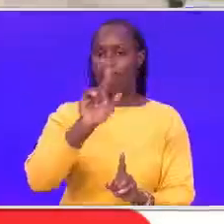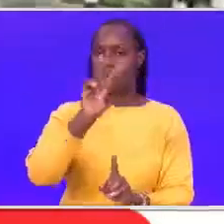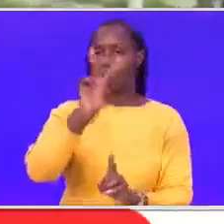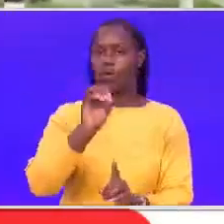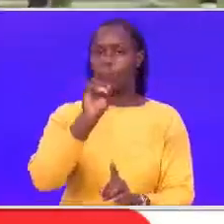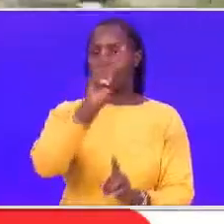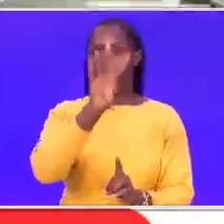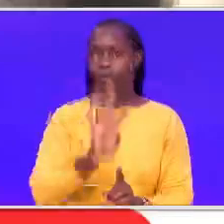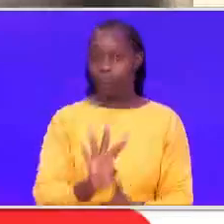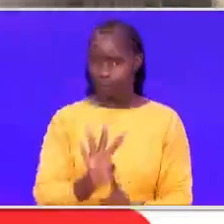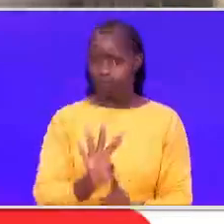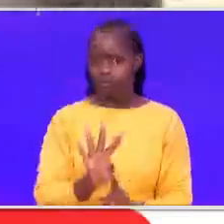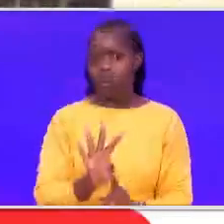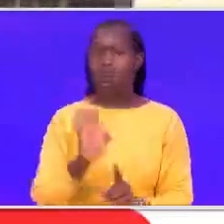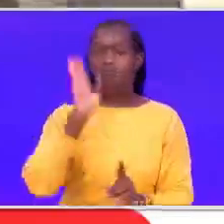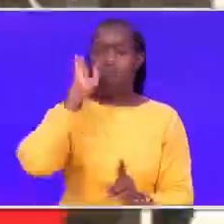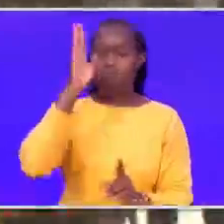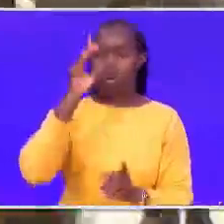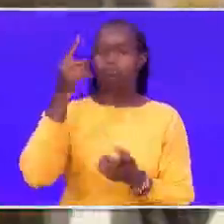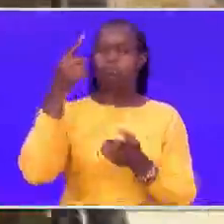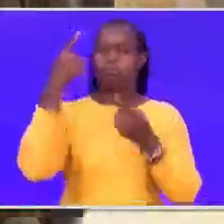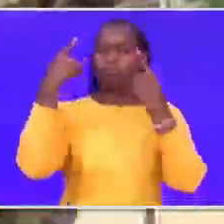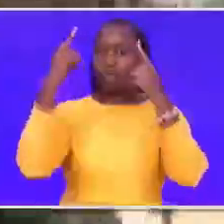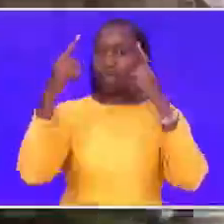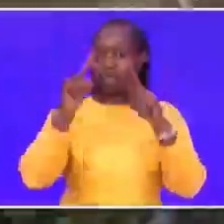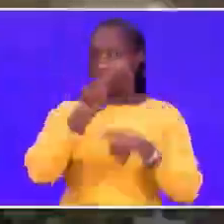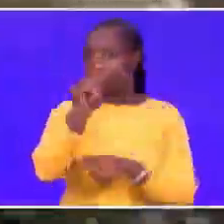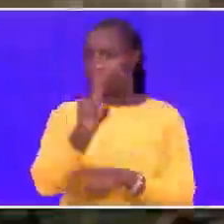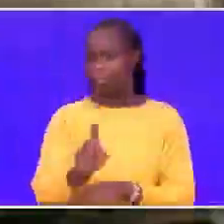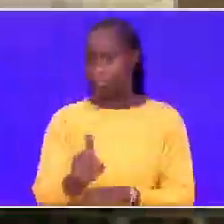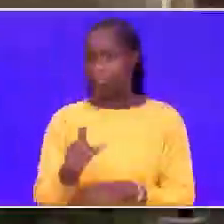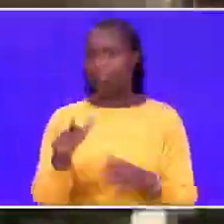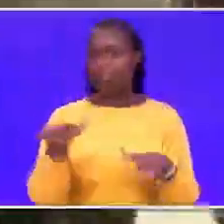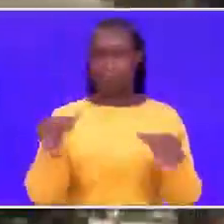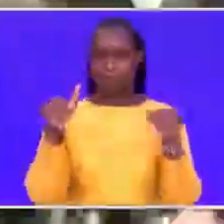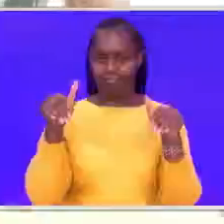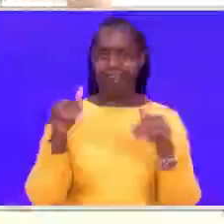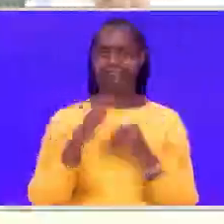the light of day? Time will tell. George Maringa, TV 47.